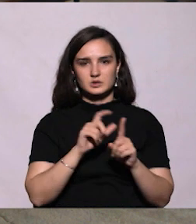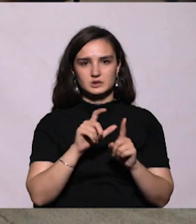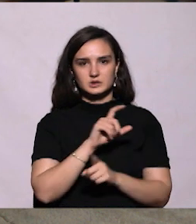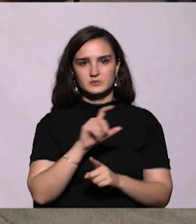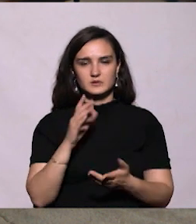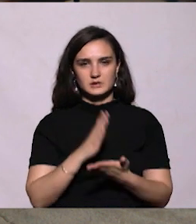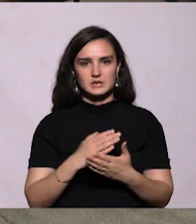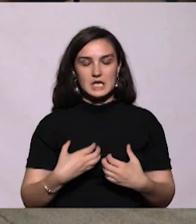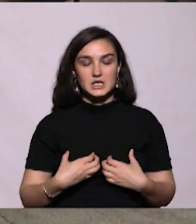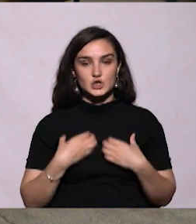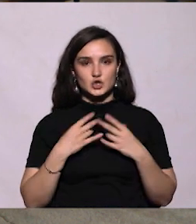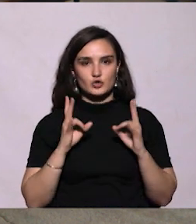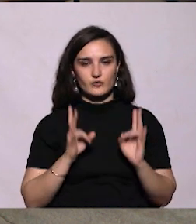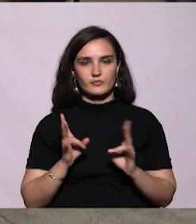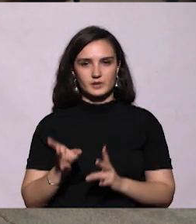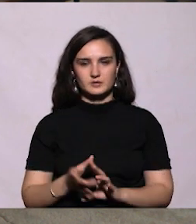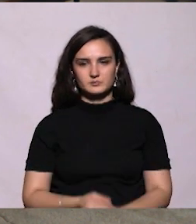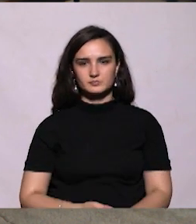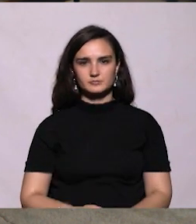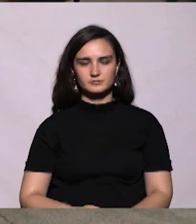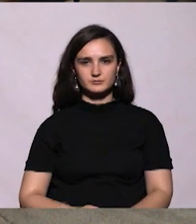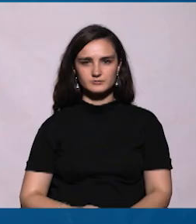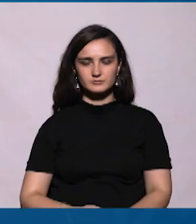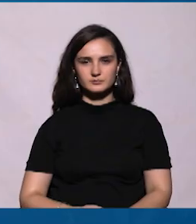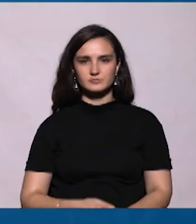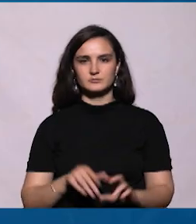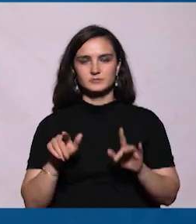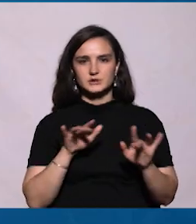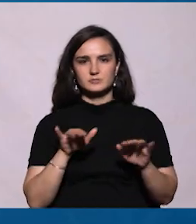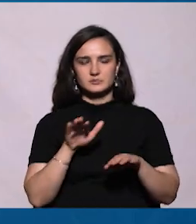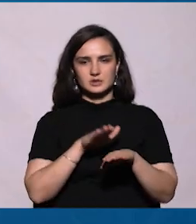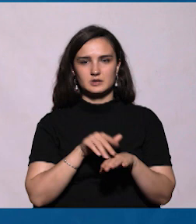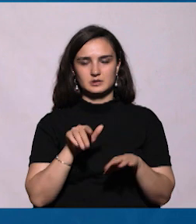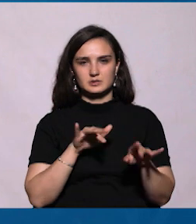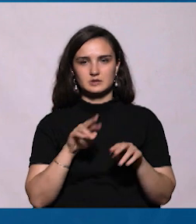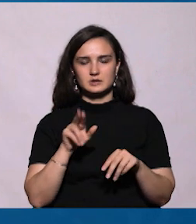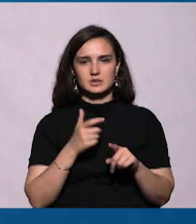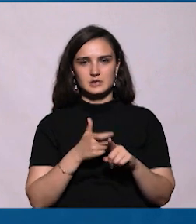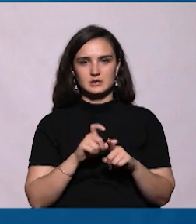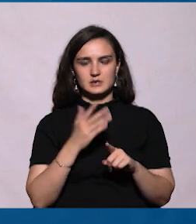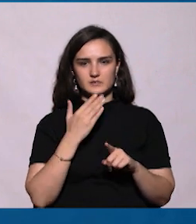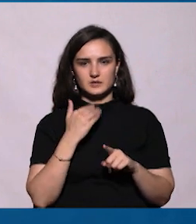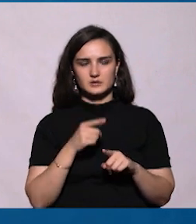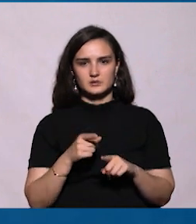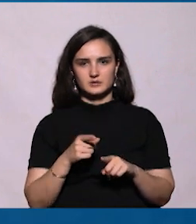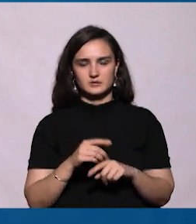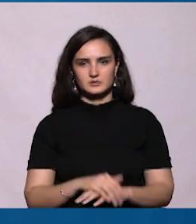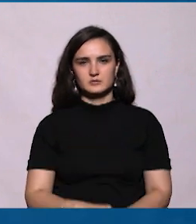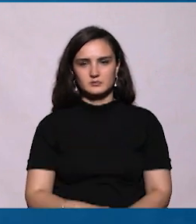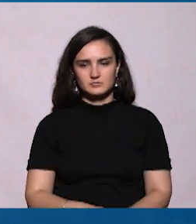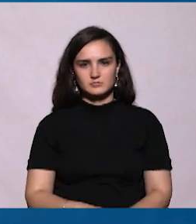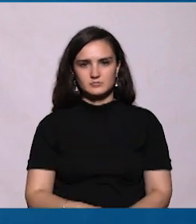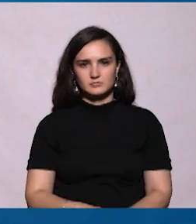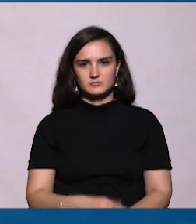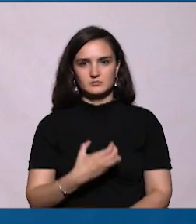is catastrophic. Catastrophic is an adjective and it sounds quite similar in Georgian. Catastrophic